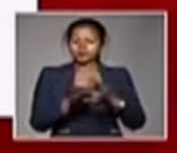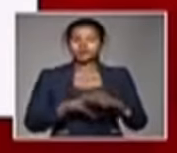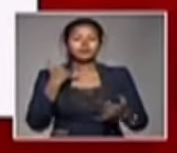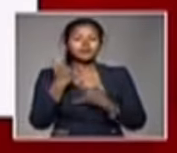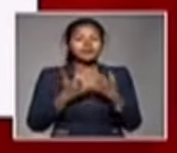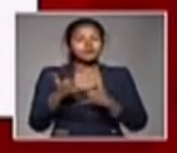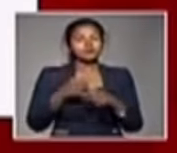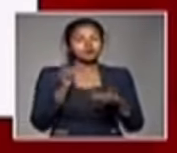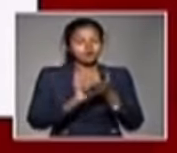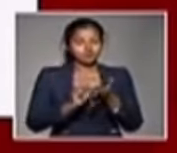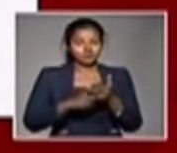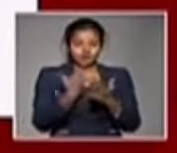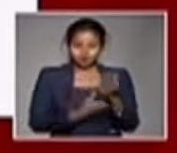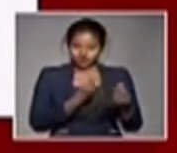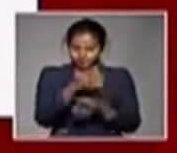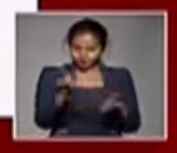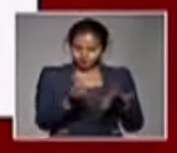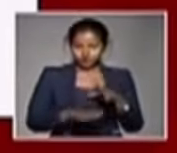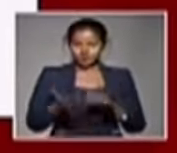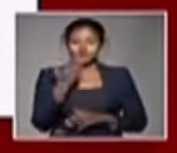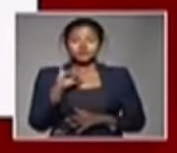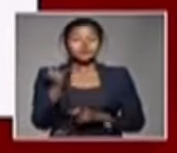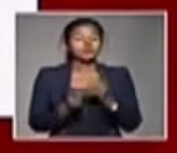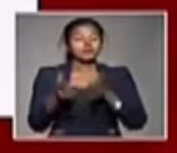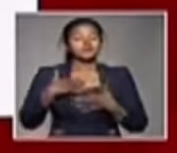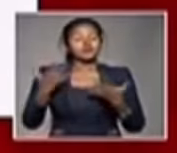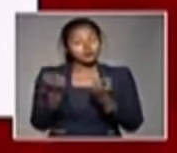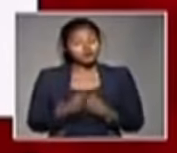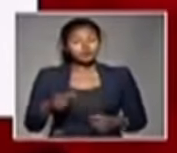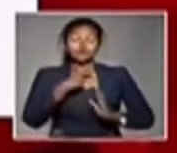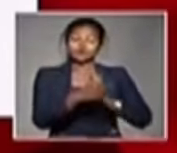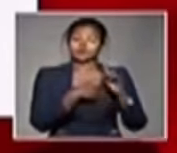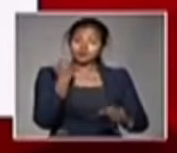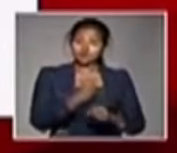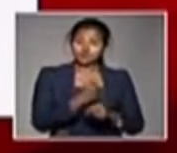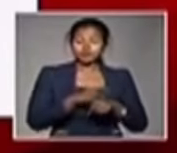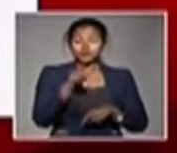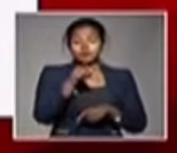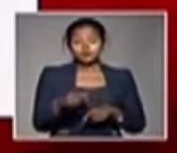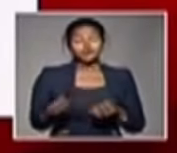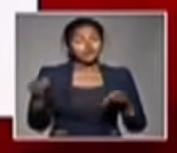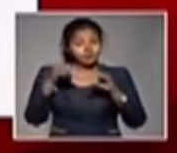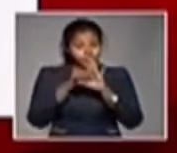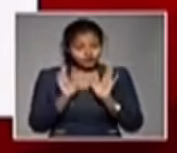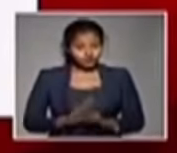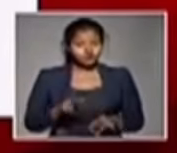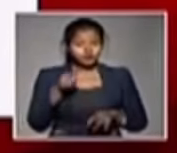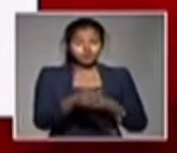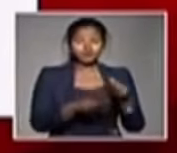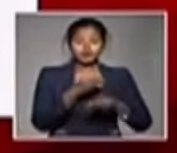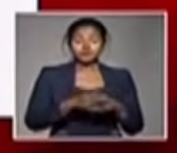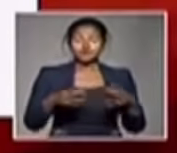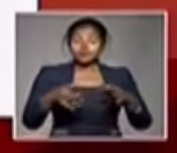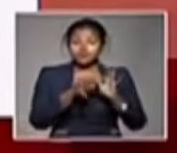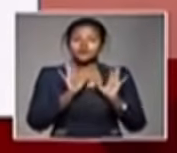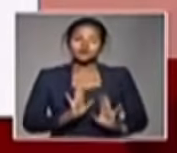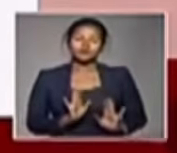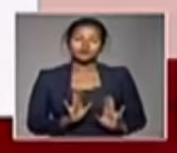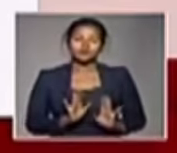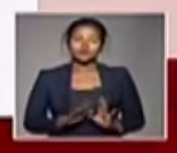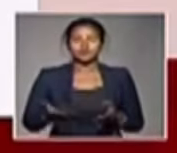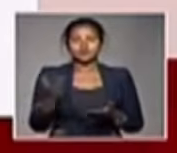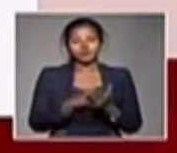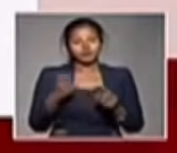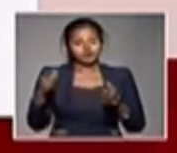with reporters, U.S. officials warned the Sri Lankan government about who they team up with for their economic partnership. Dean